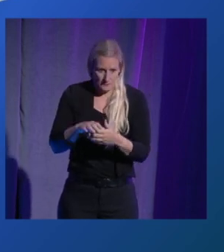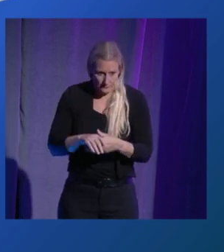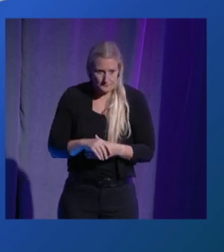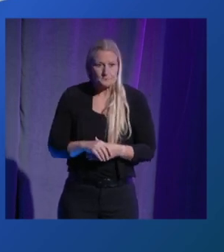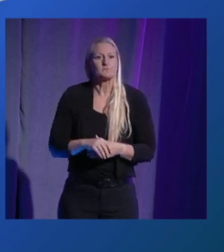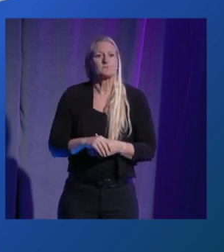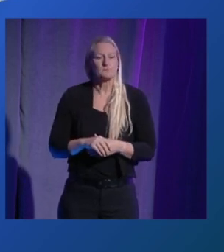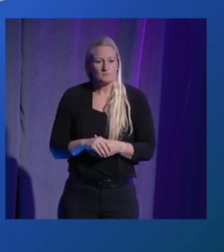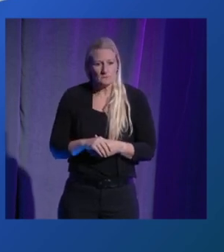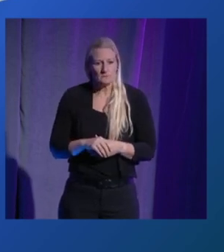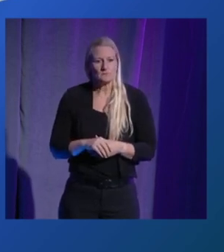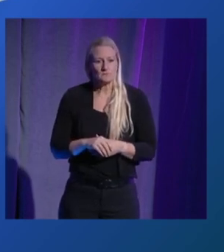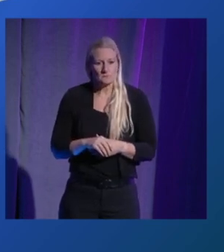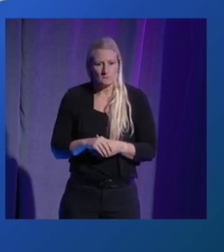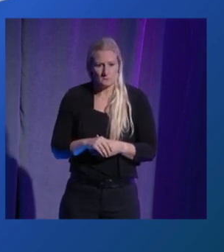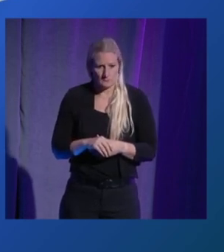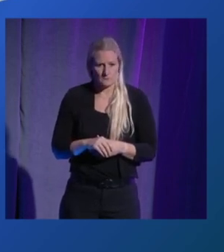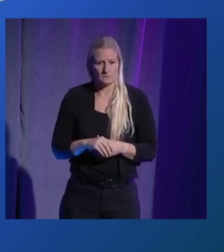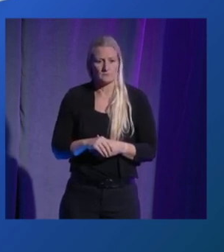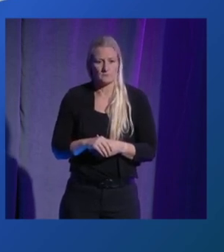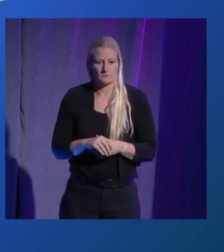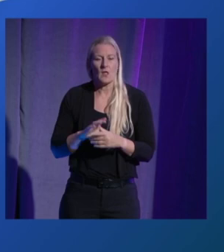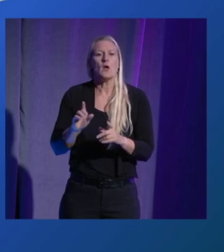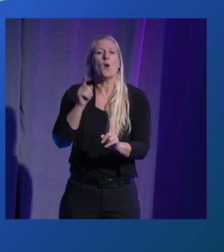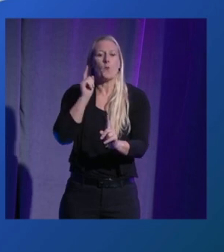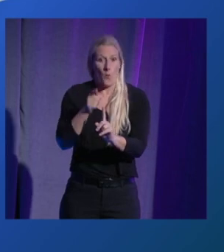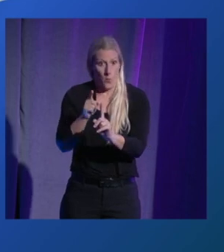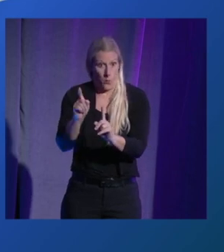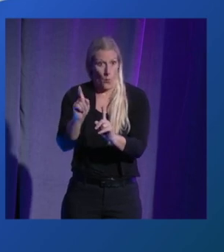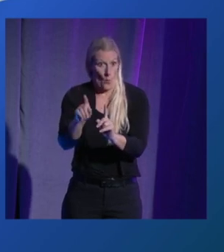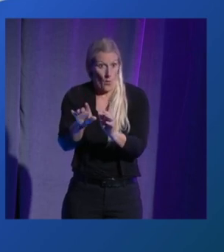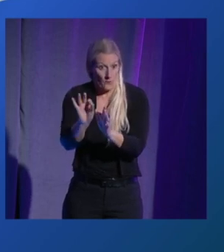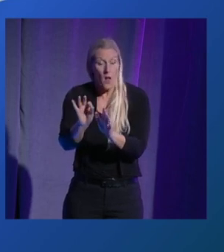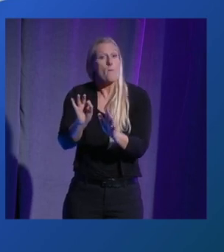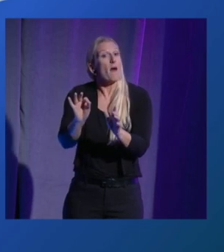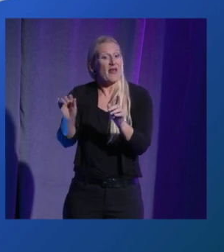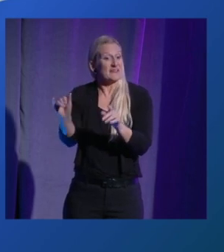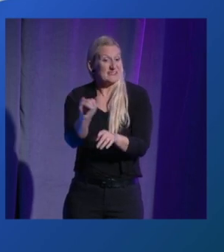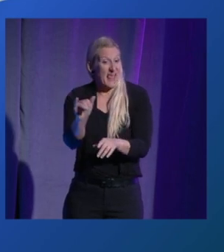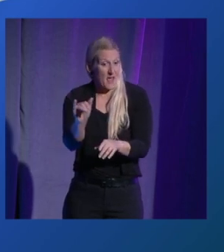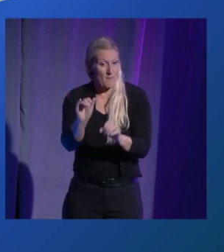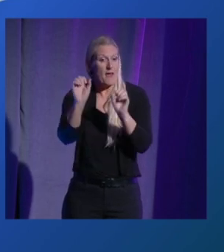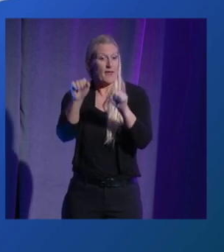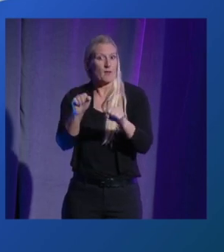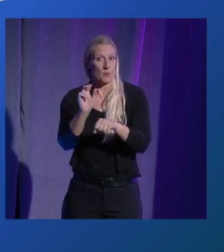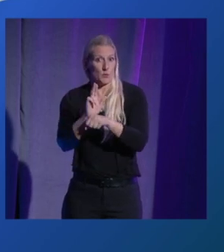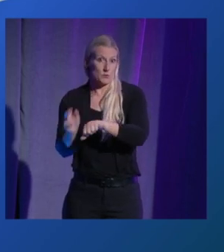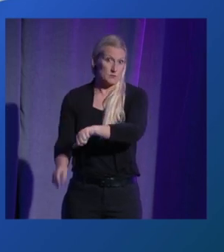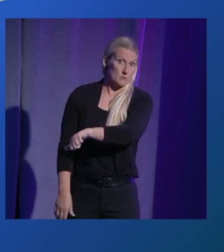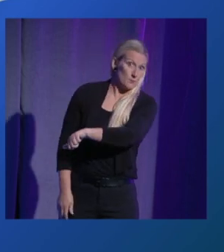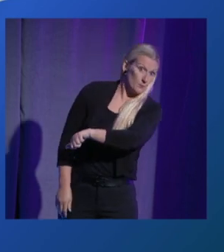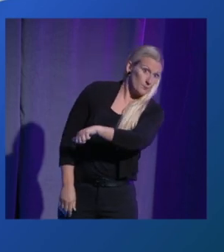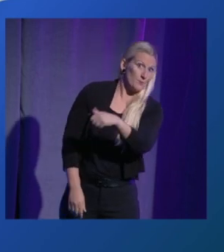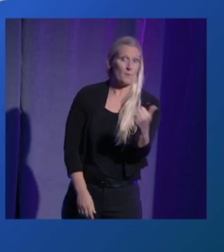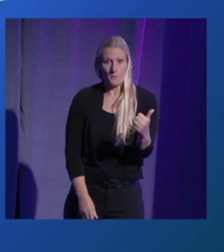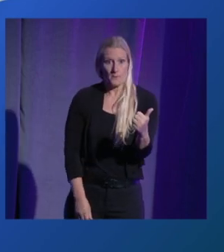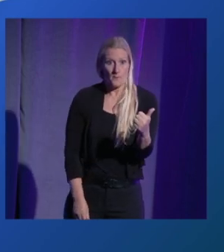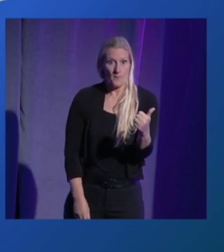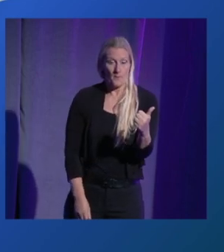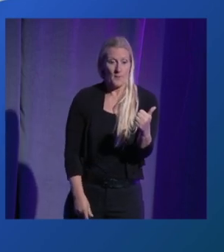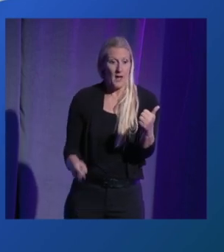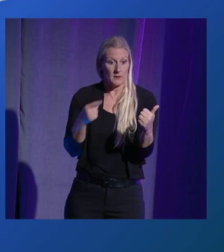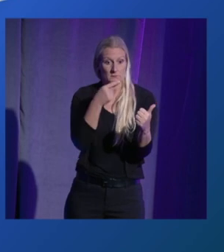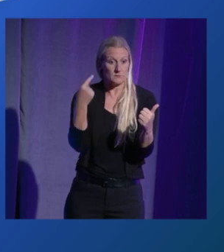damages but the same data as is could have been used on the other side right to actually